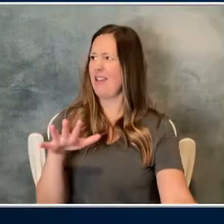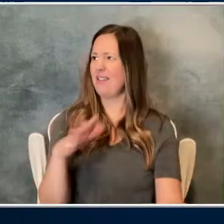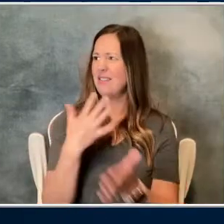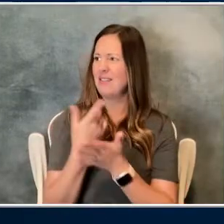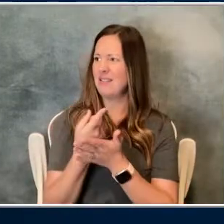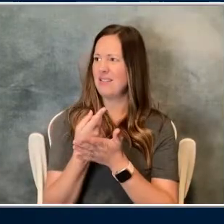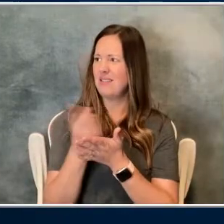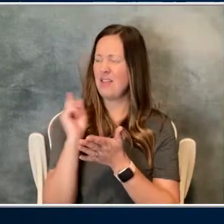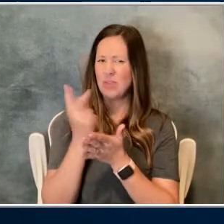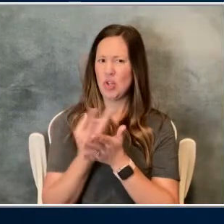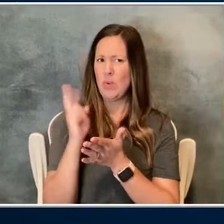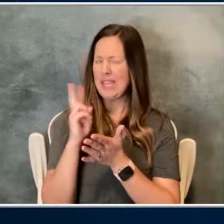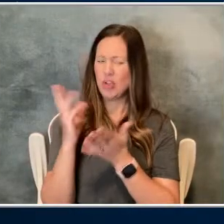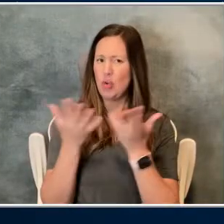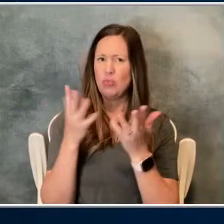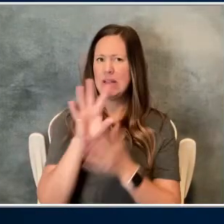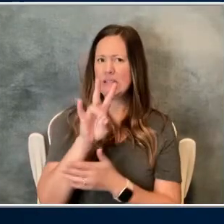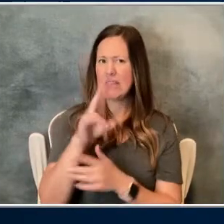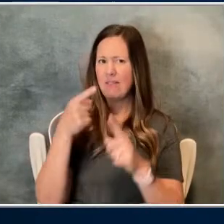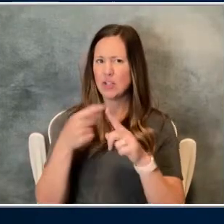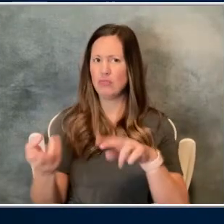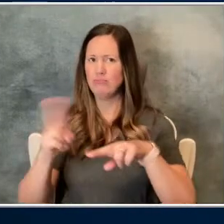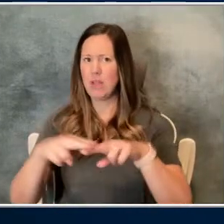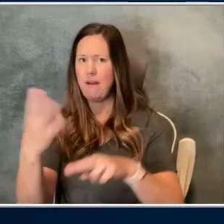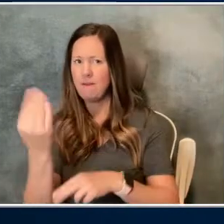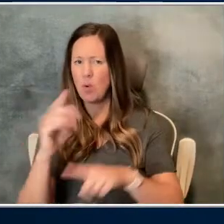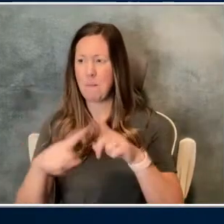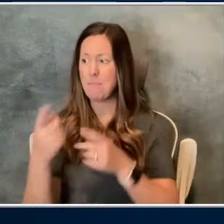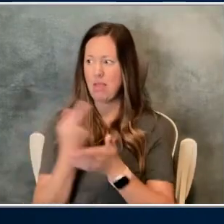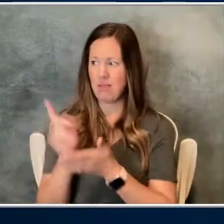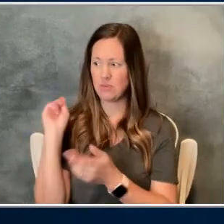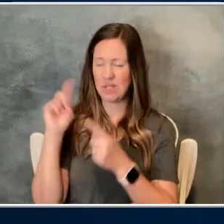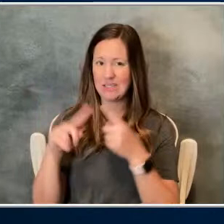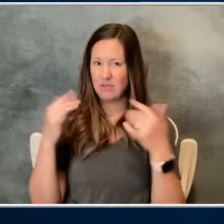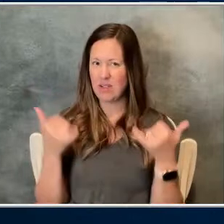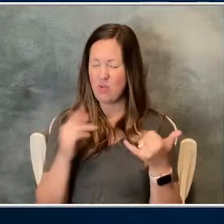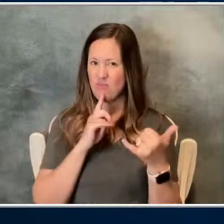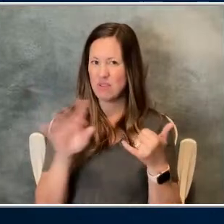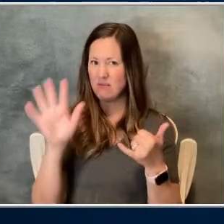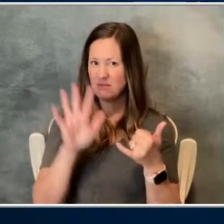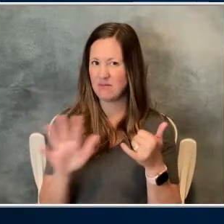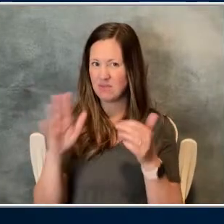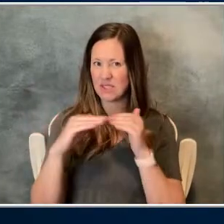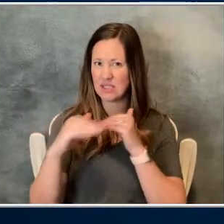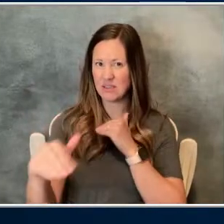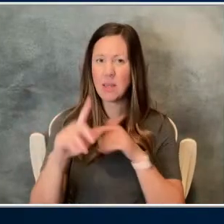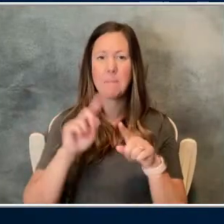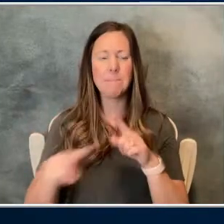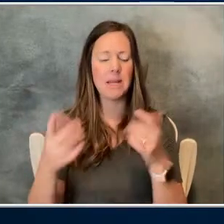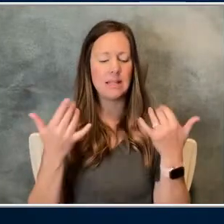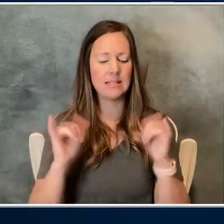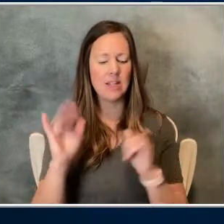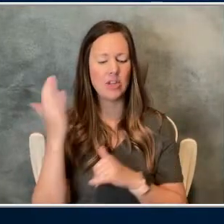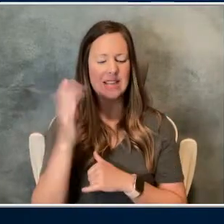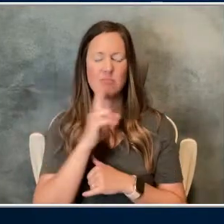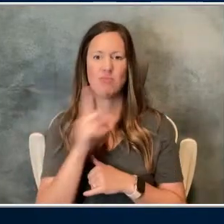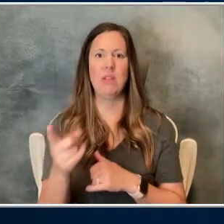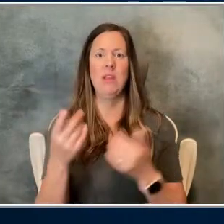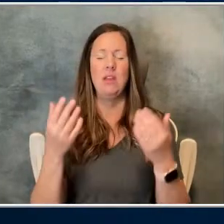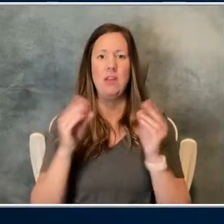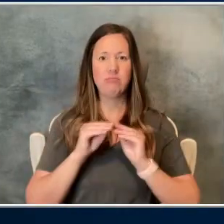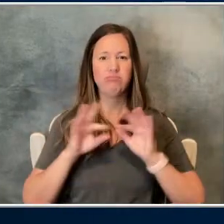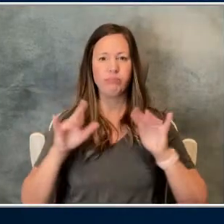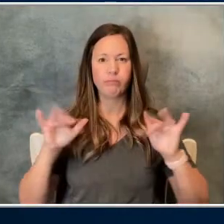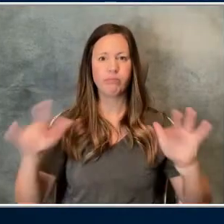but from last week to this week, we're holding pretty stable. Yet there sure feels like there's widespread community transmission right now